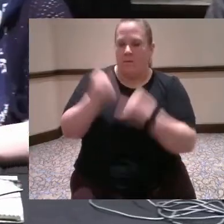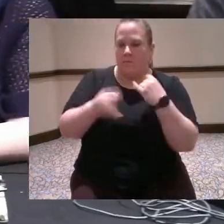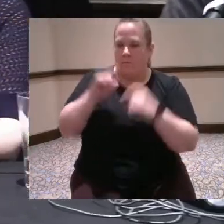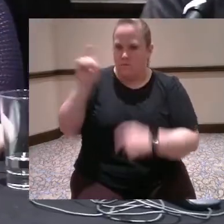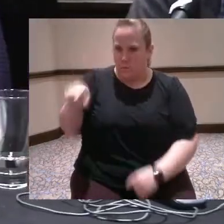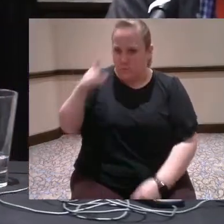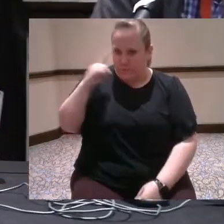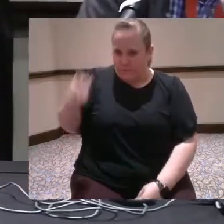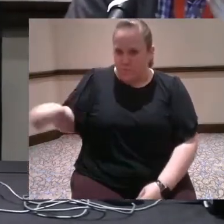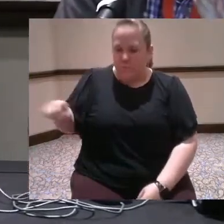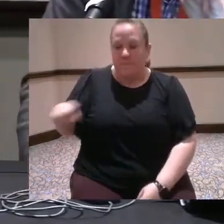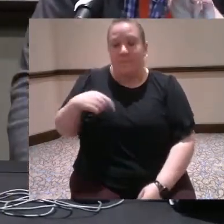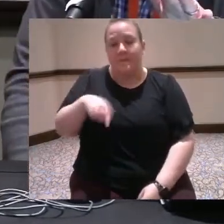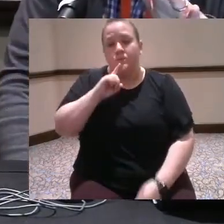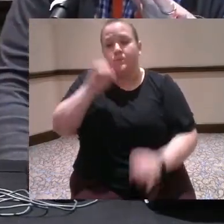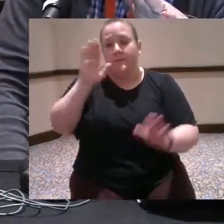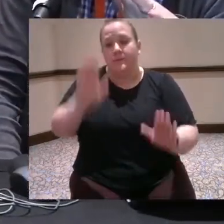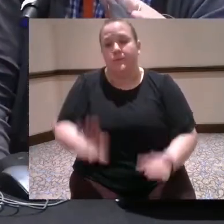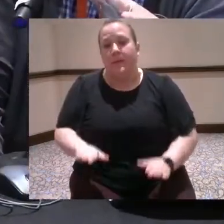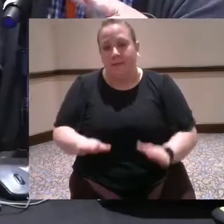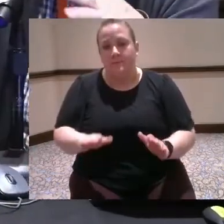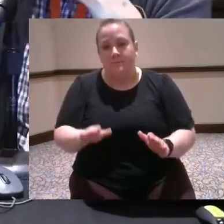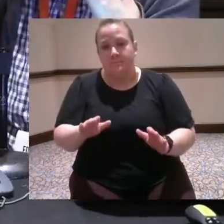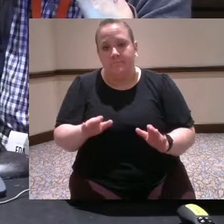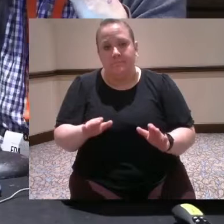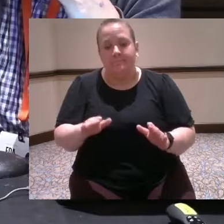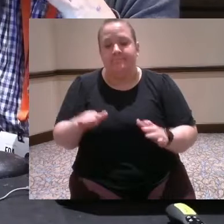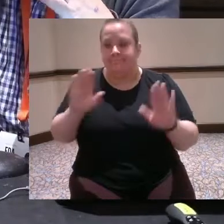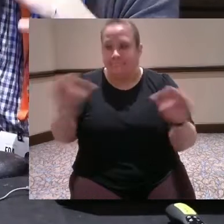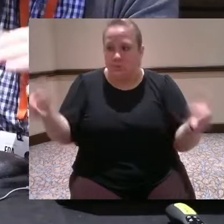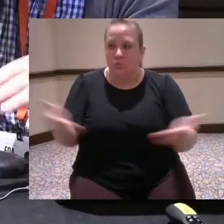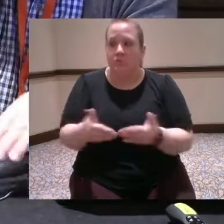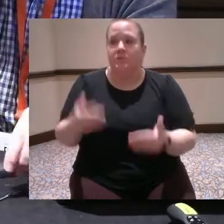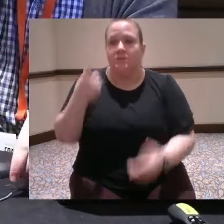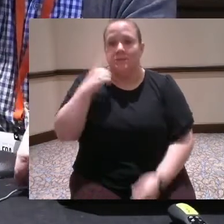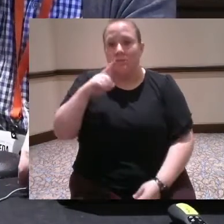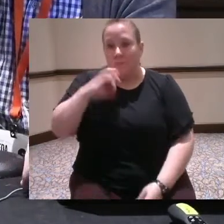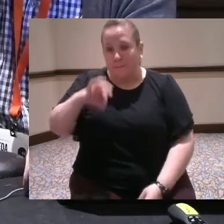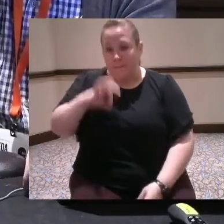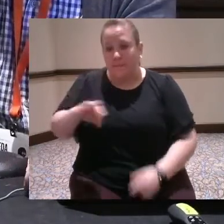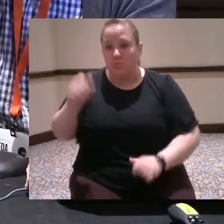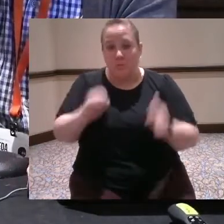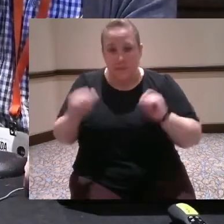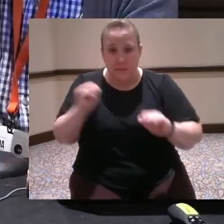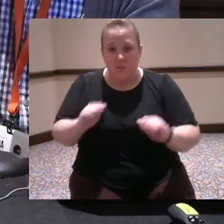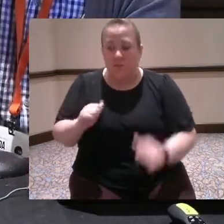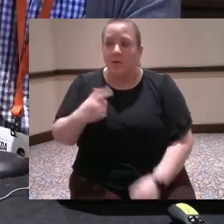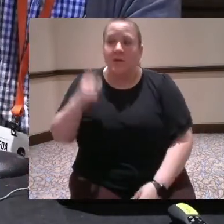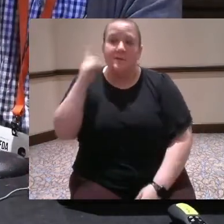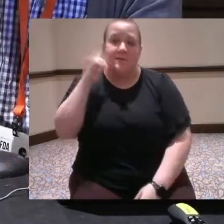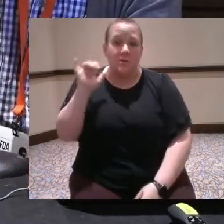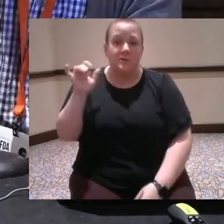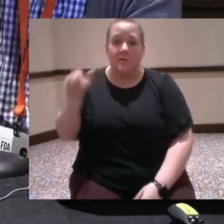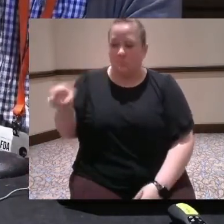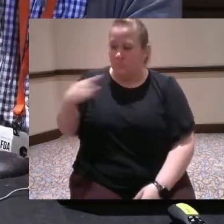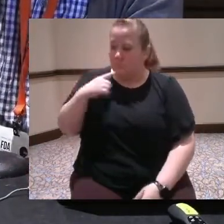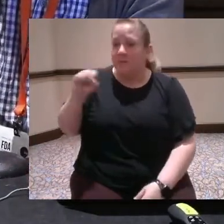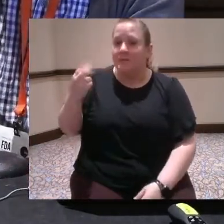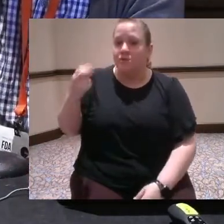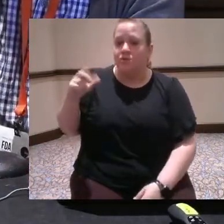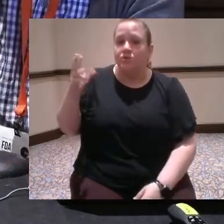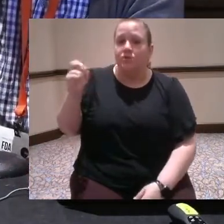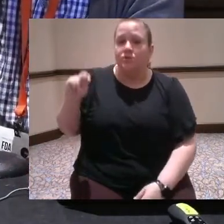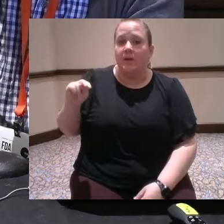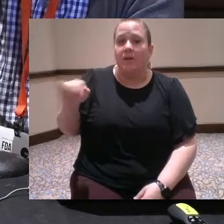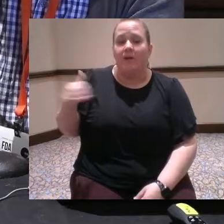all, and this has been great overview, introduction to Pittsburgh Theater. It sounds like, as you said, Sharon, there's a lot of